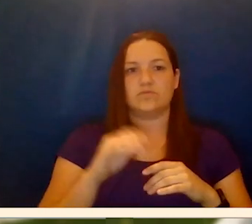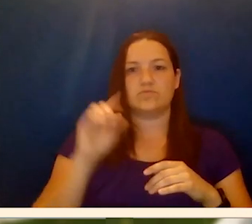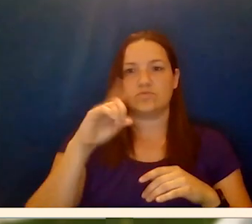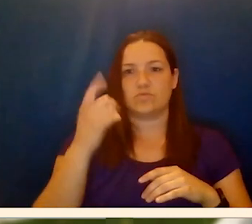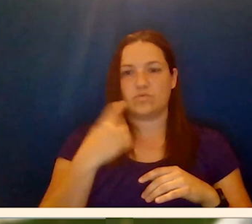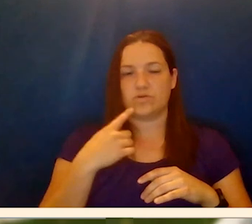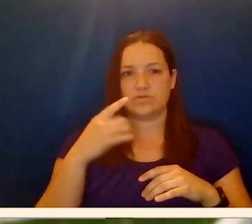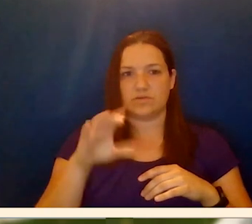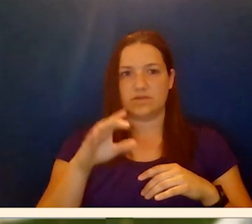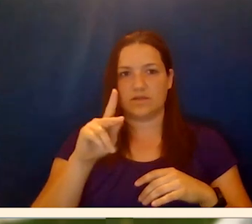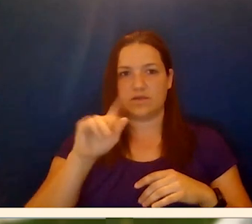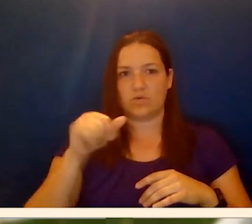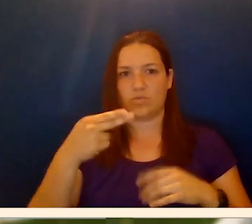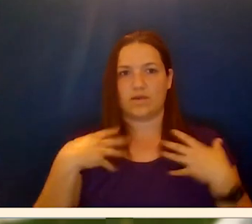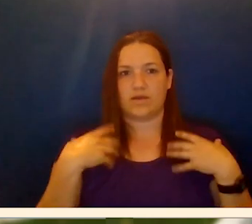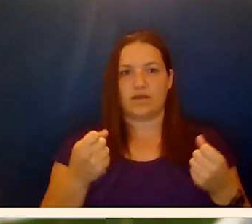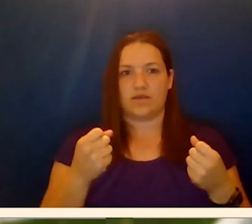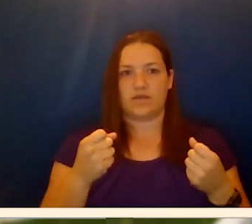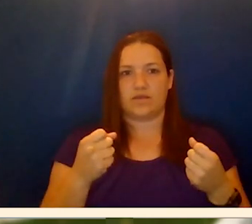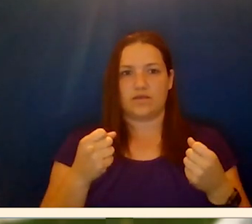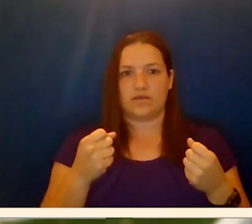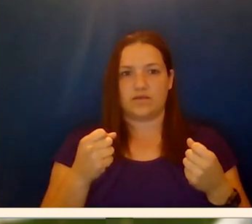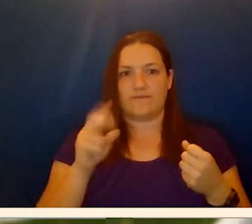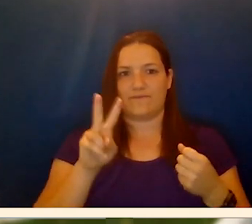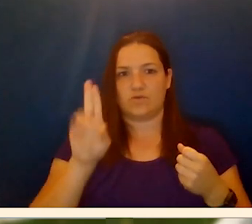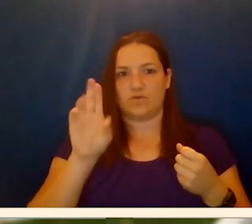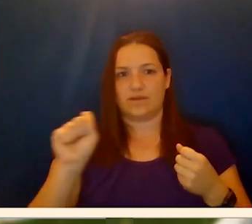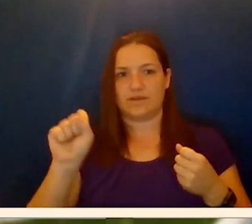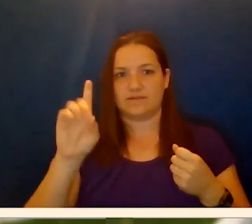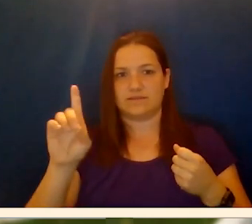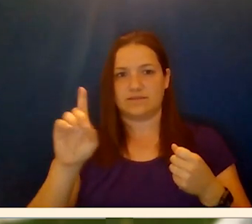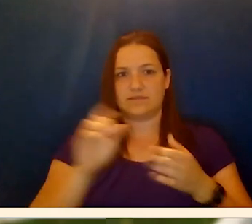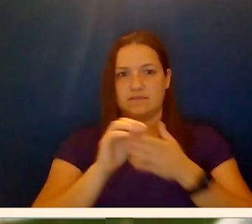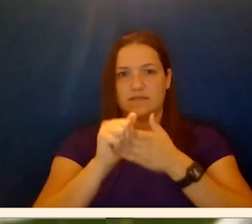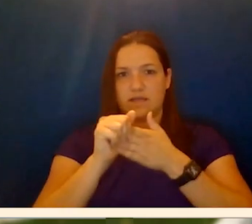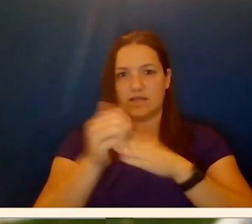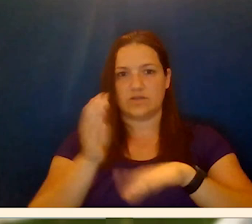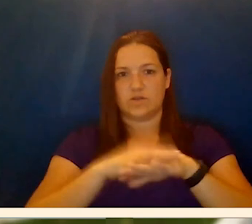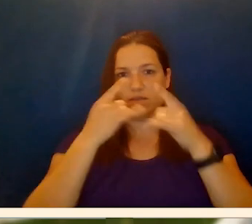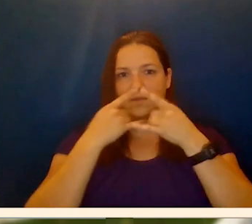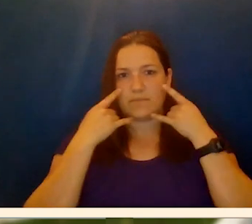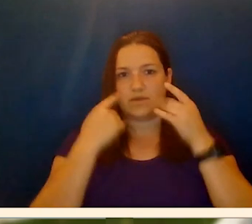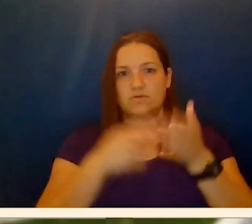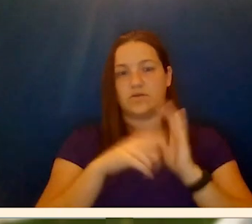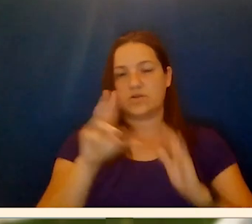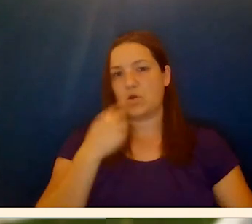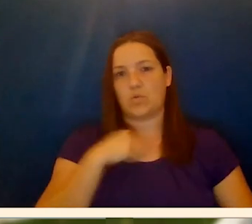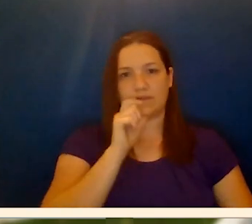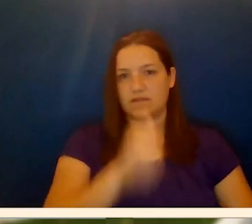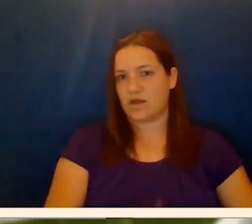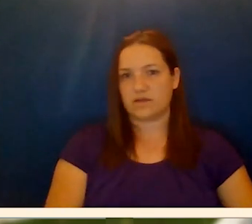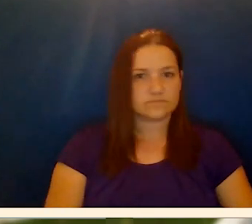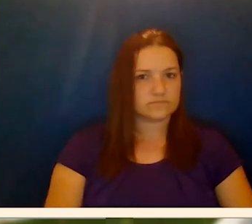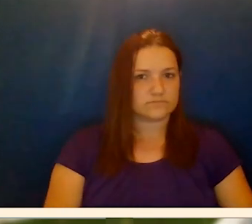give VUSD guidance on their masking update? No, we didn't. I haven't personally, and I